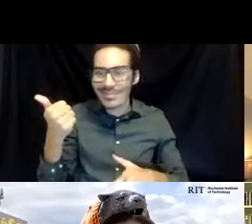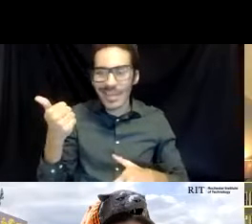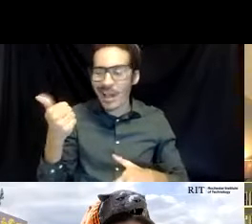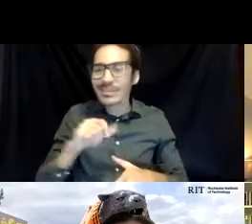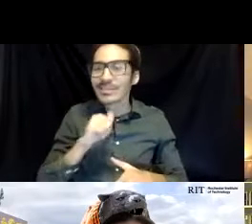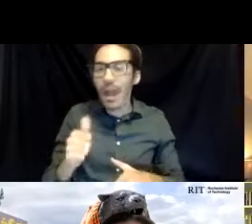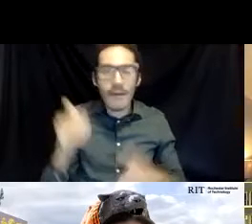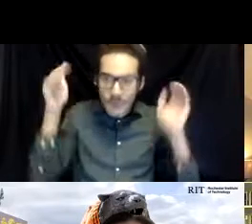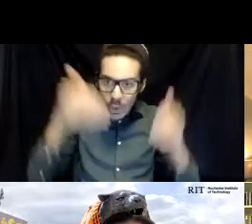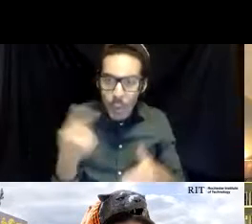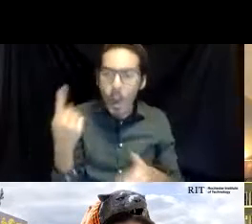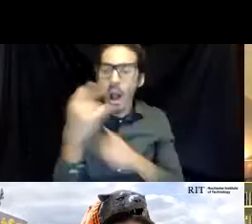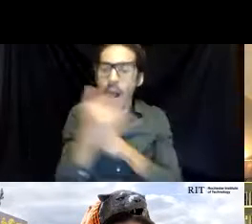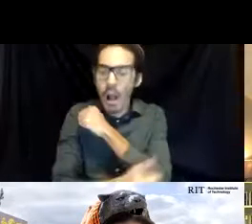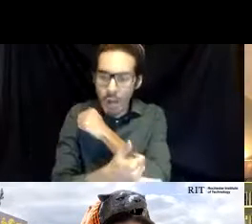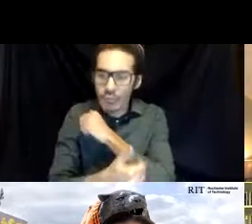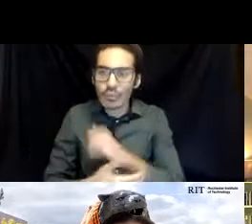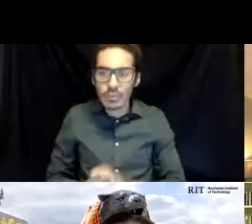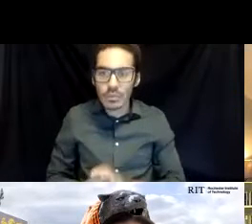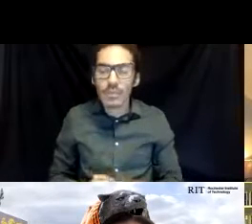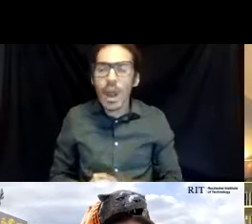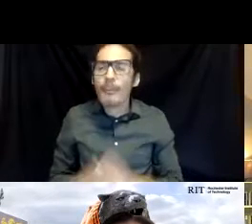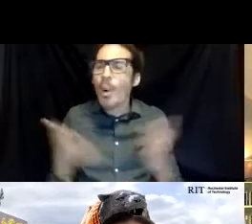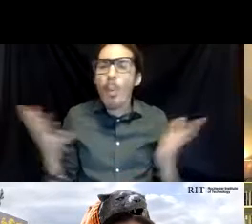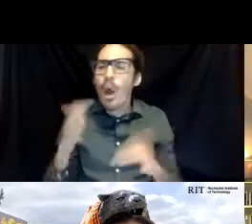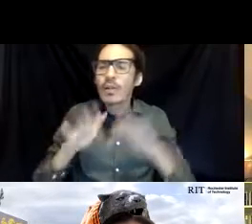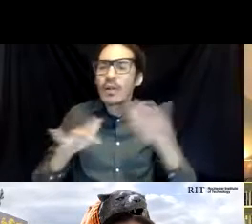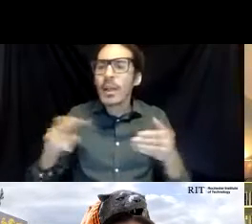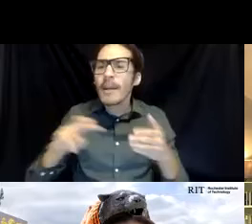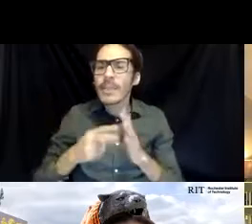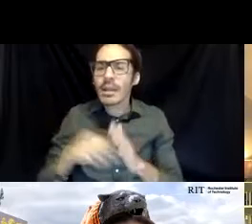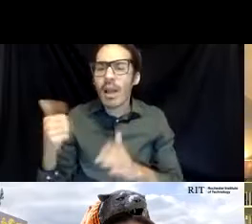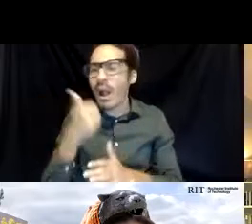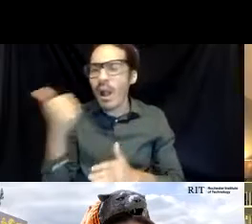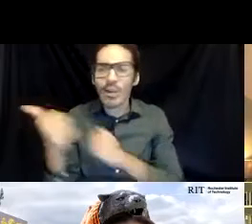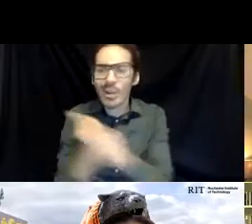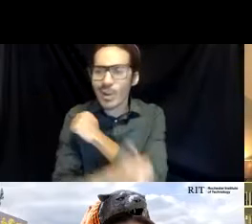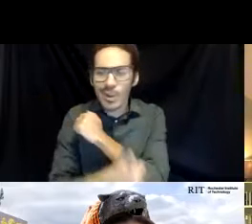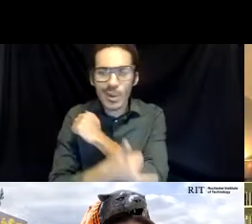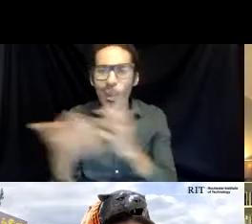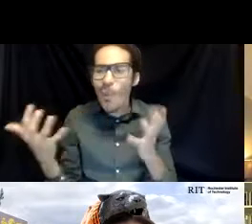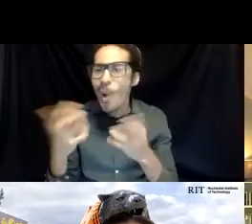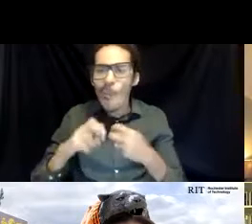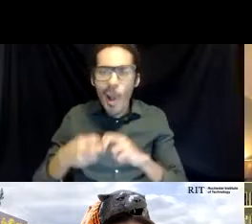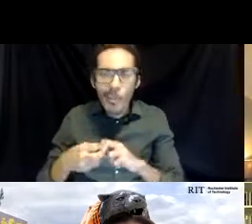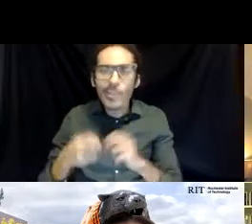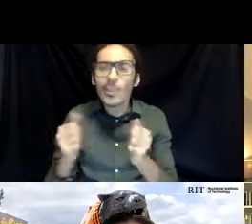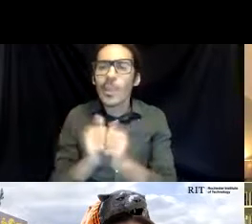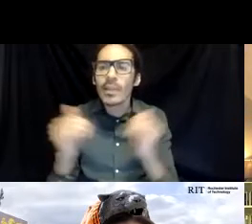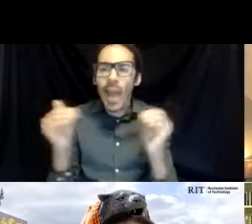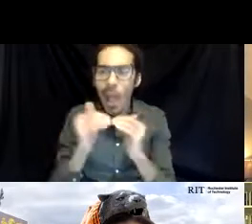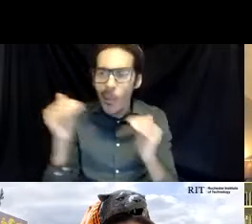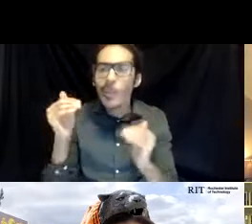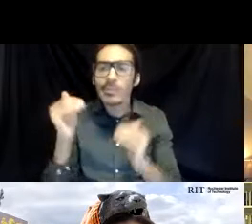about what diversity means in different countries and what are the issues when it comes to equity and equality.